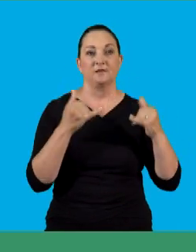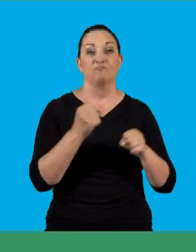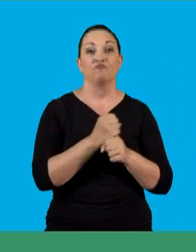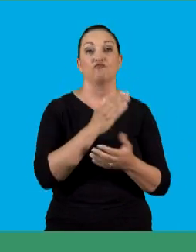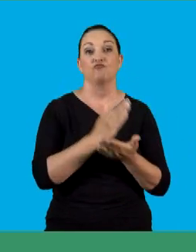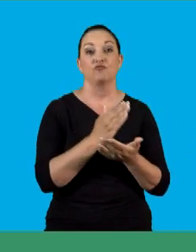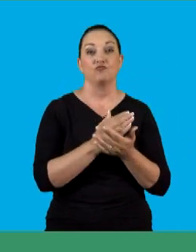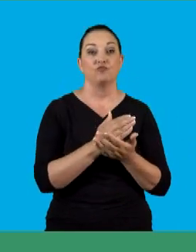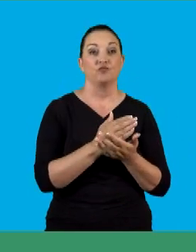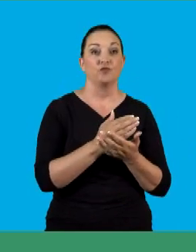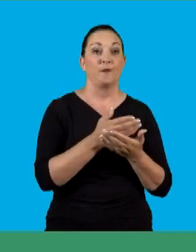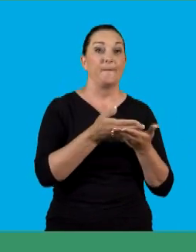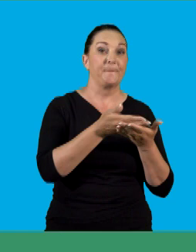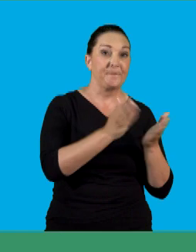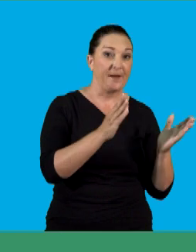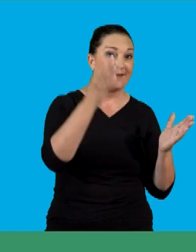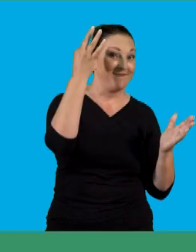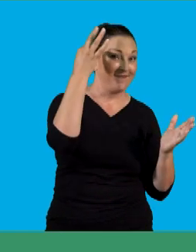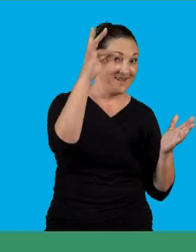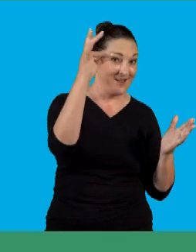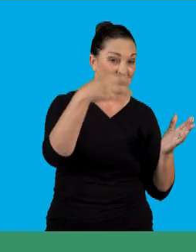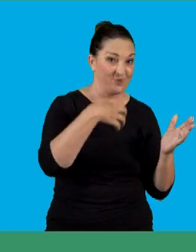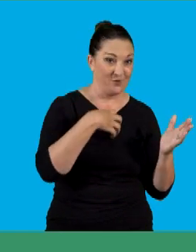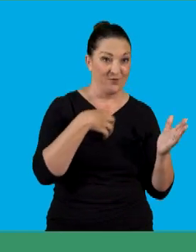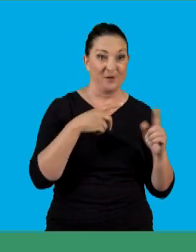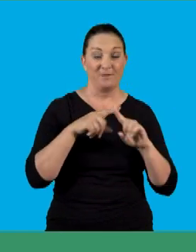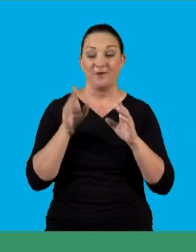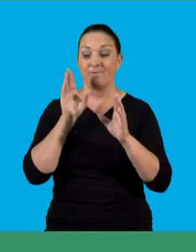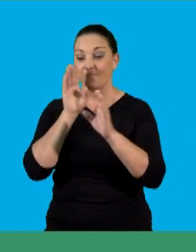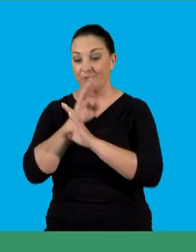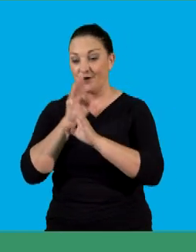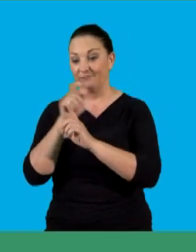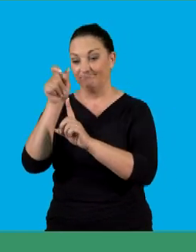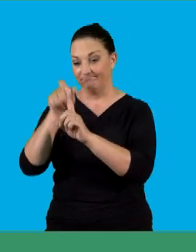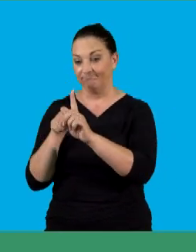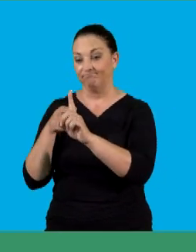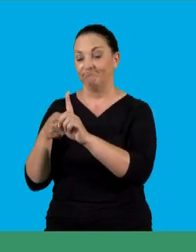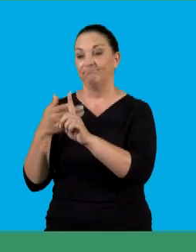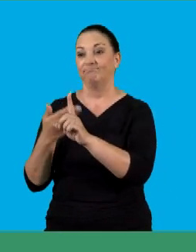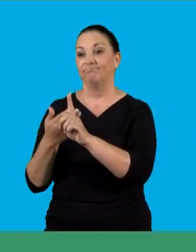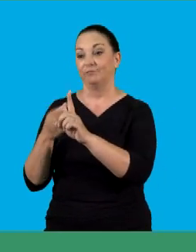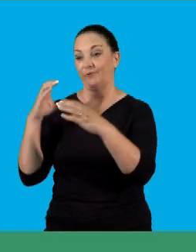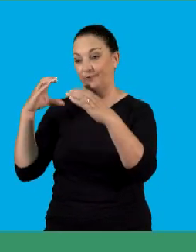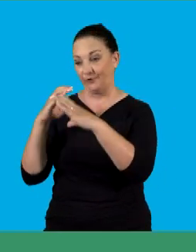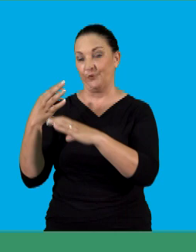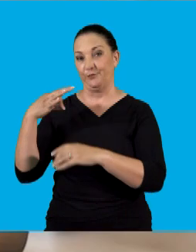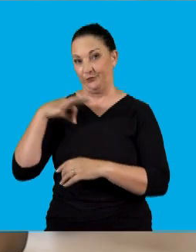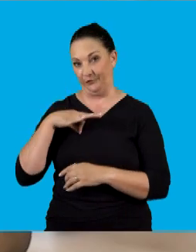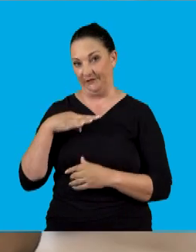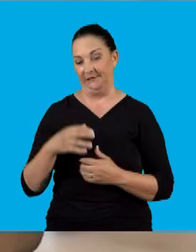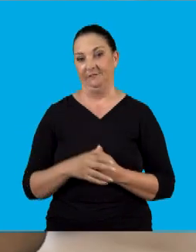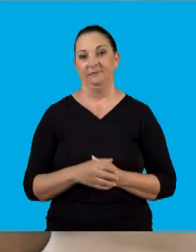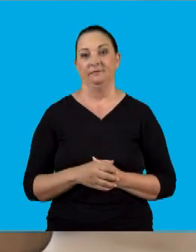owned by the government. The private sector controlled and owned by private individuals with the aim of making